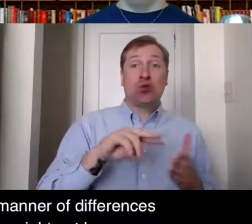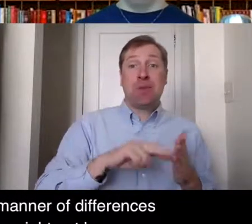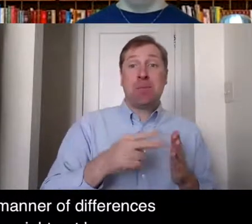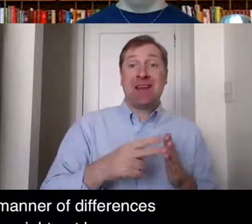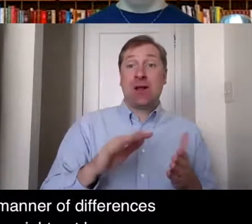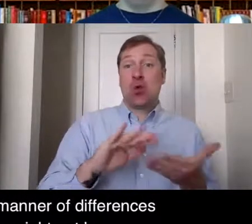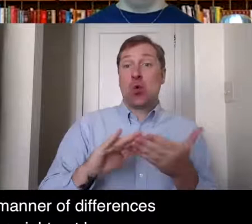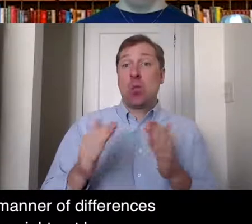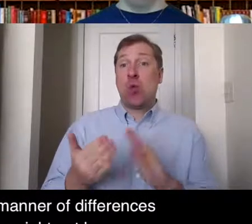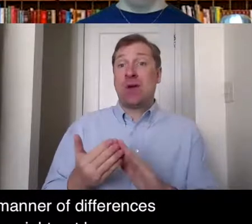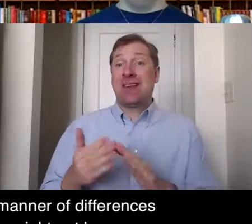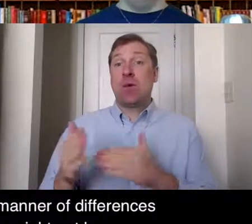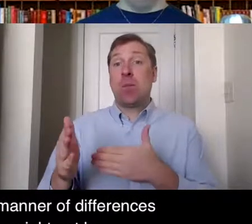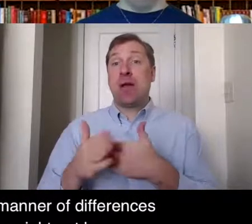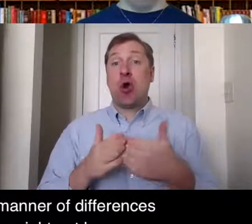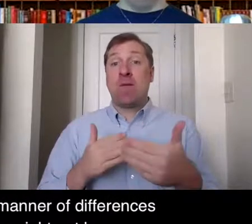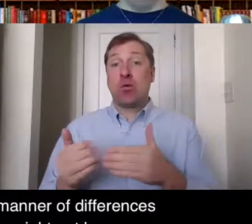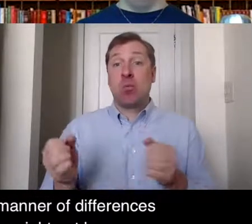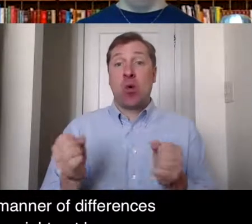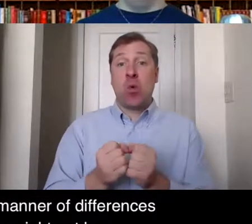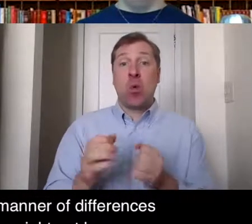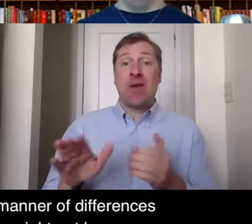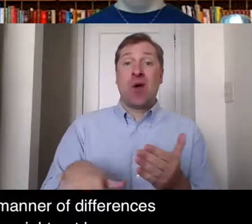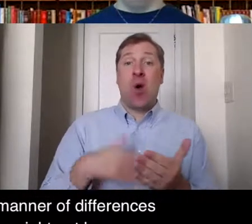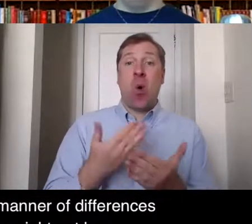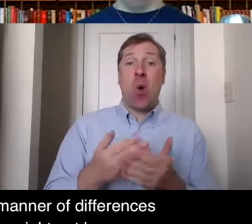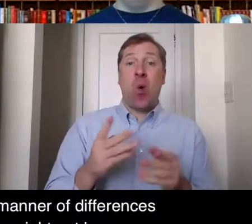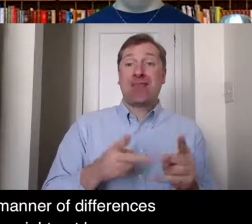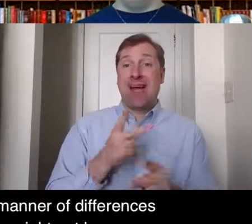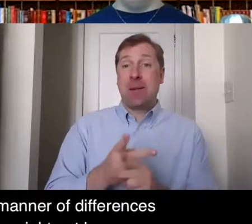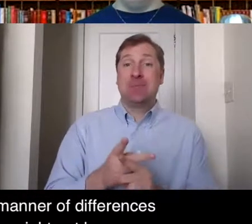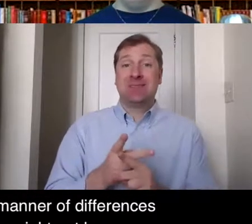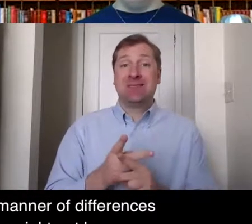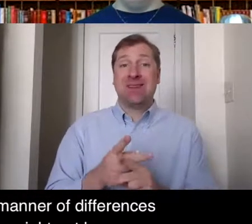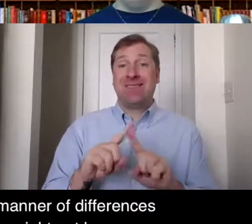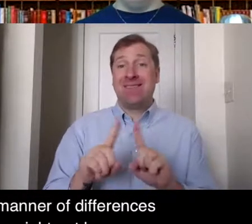be comfortable with all manner of